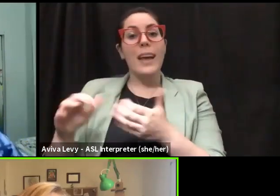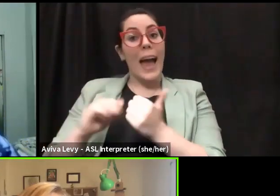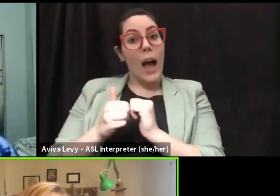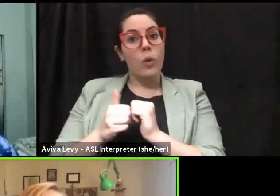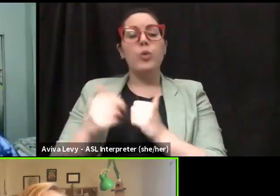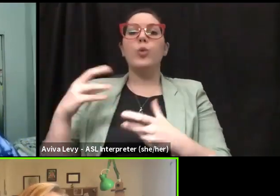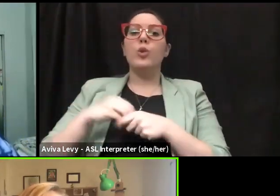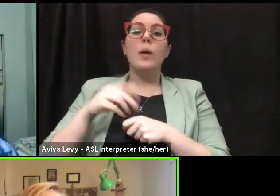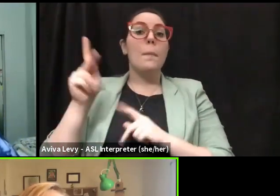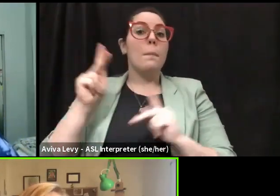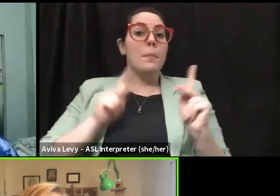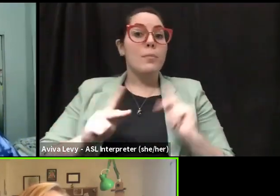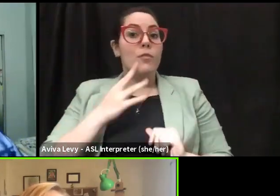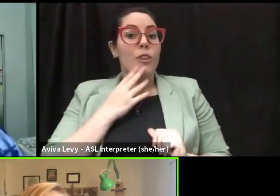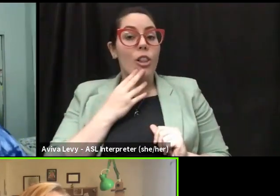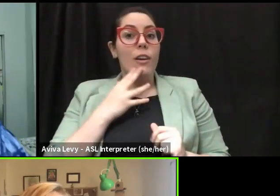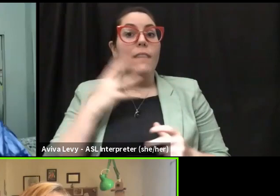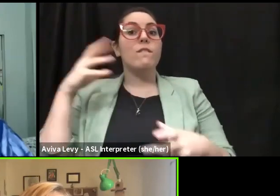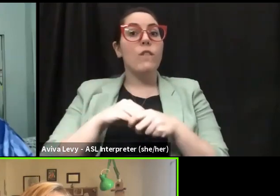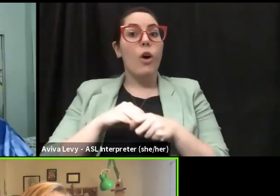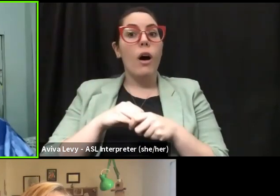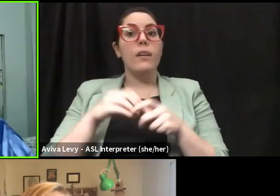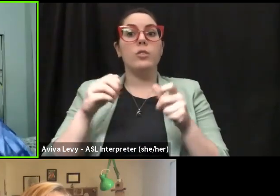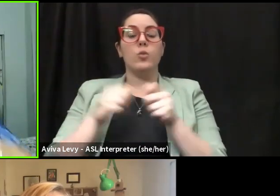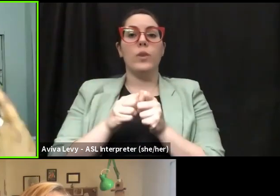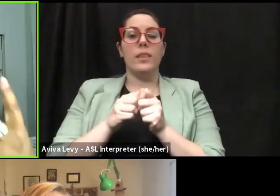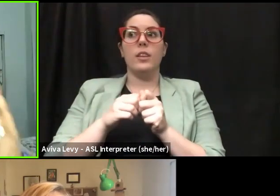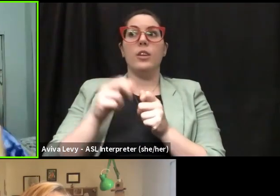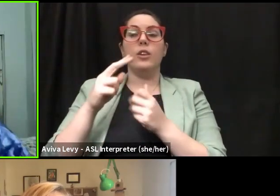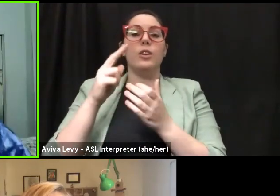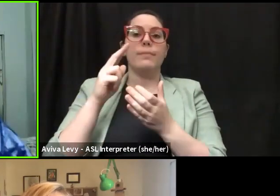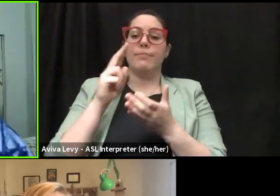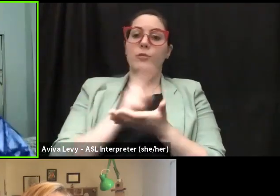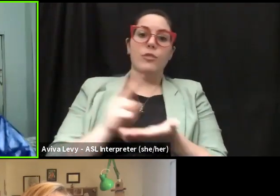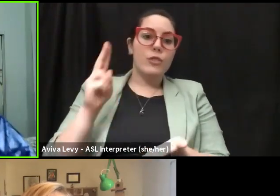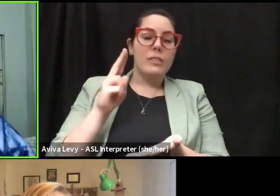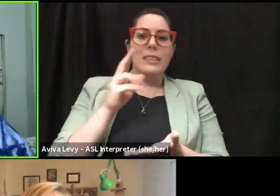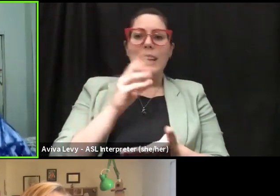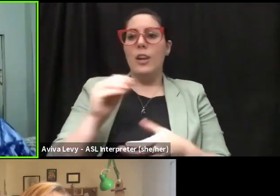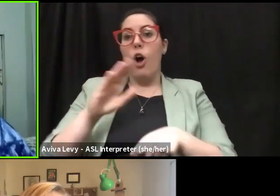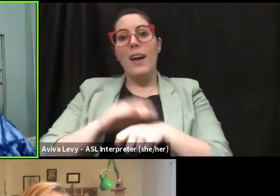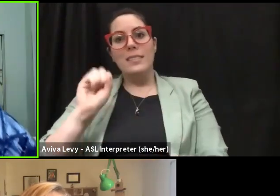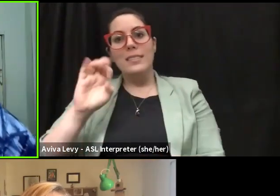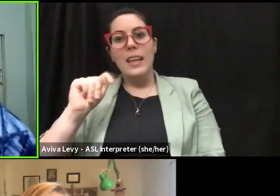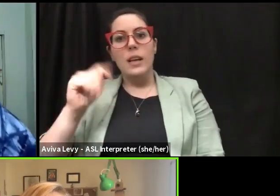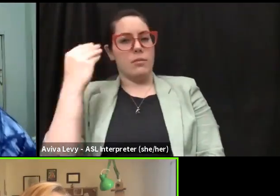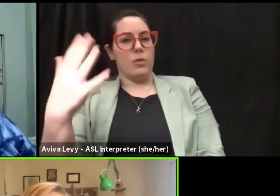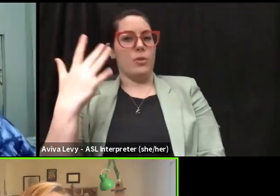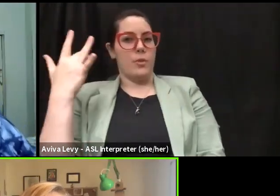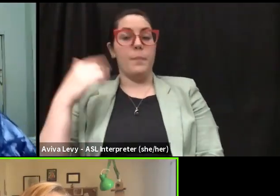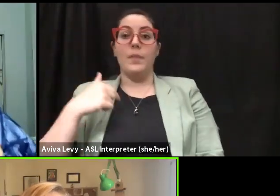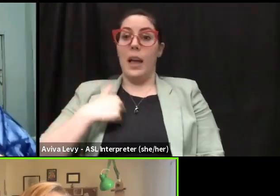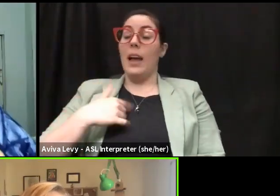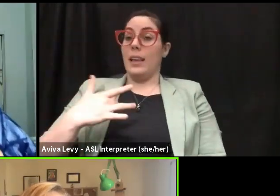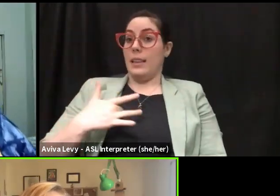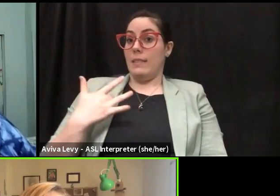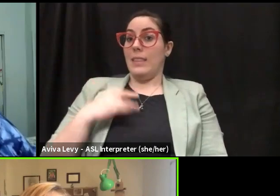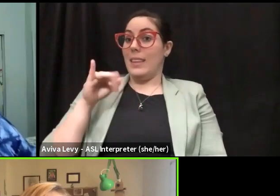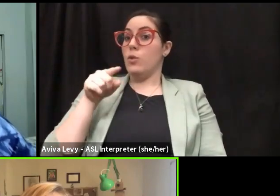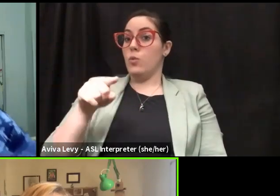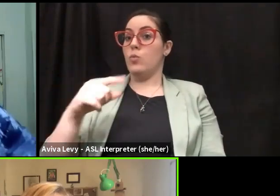leadership in those rehearsal rooms and on set. And I'll tell you why, because I really actually feel that if you